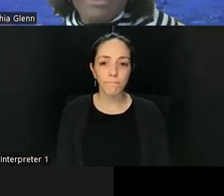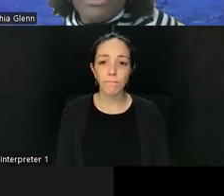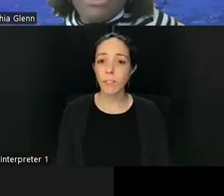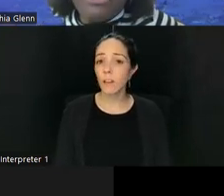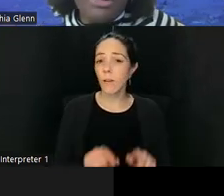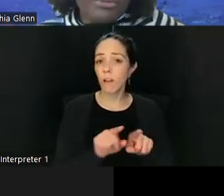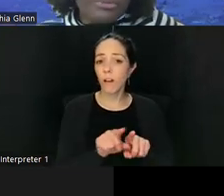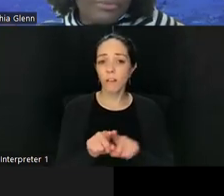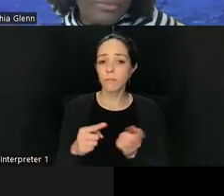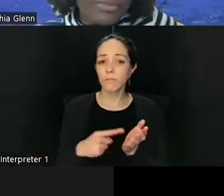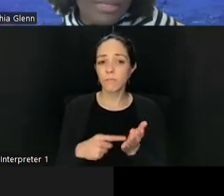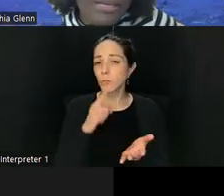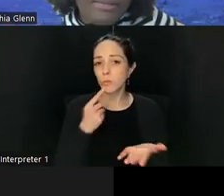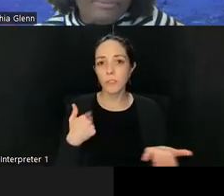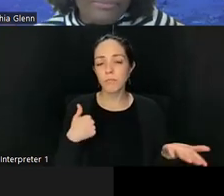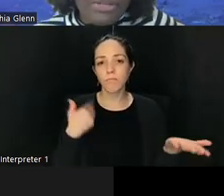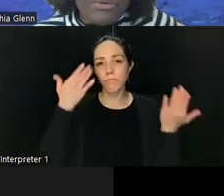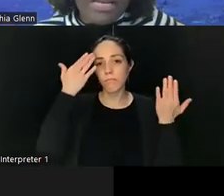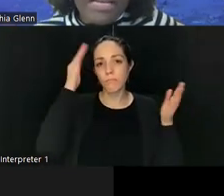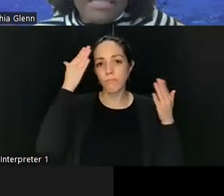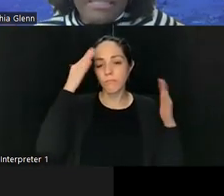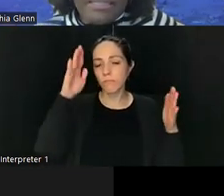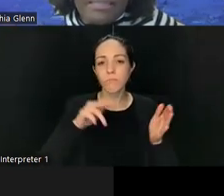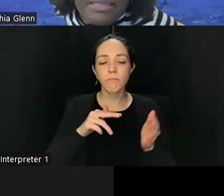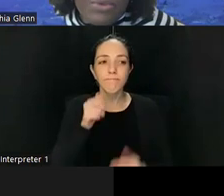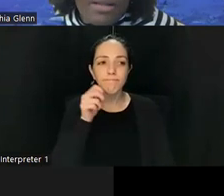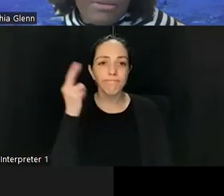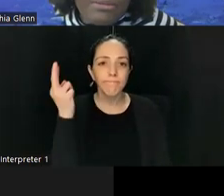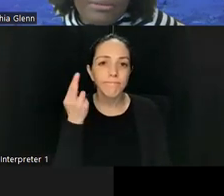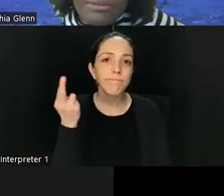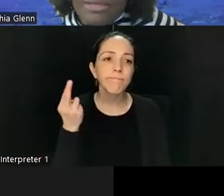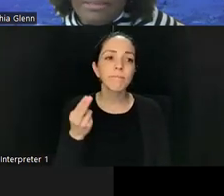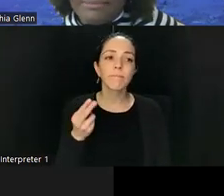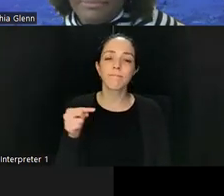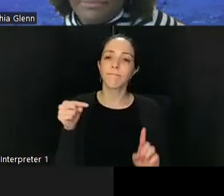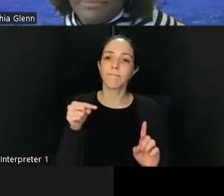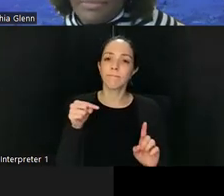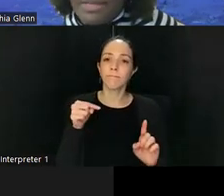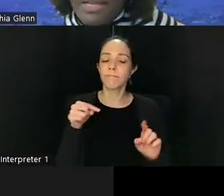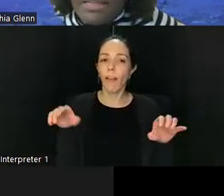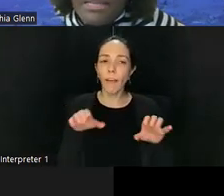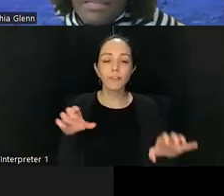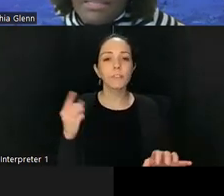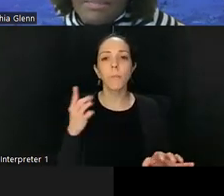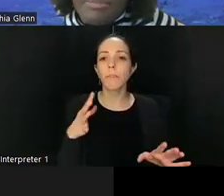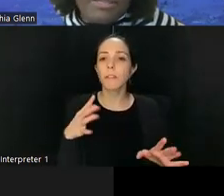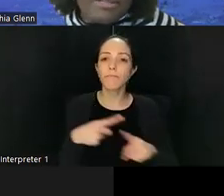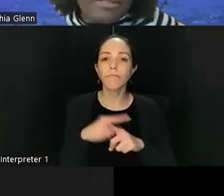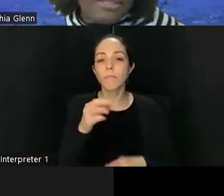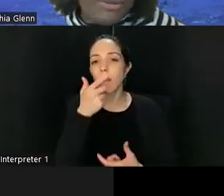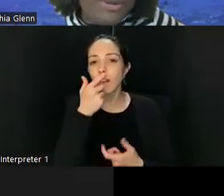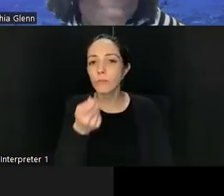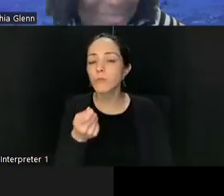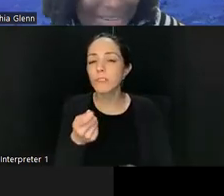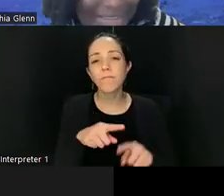said, sometimes you don't know, you don't realize it as well. And I think it just depends on